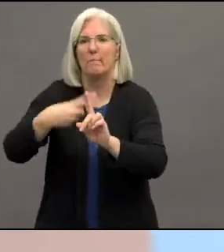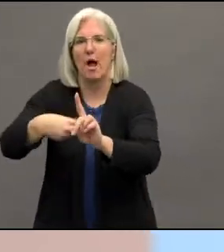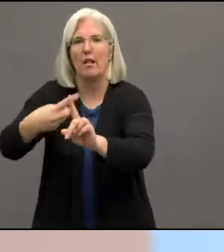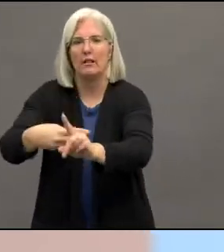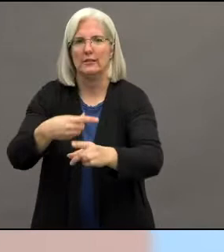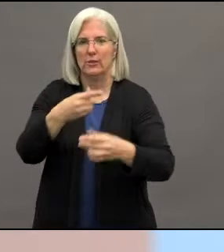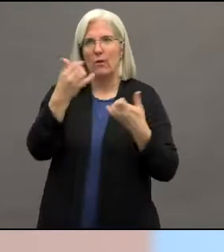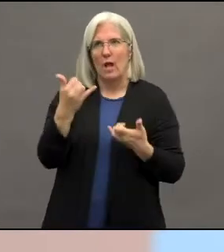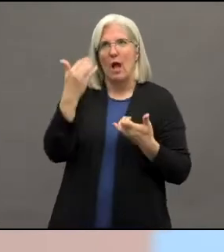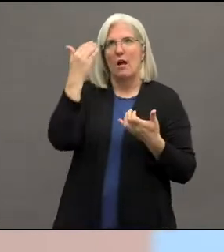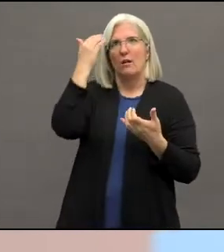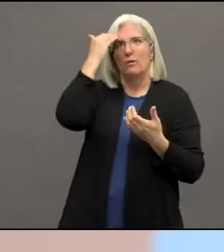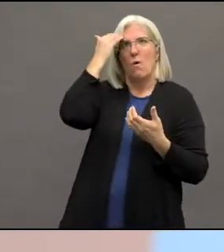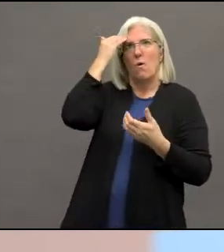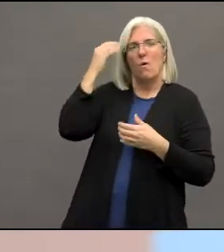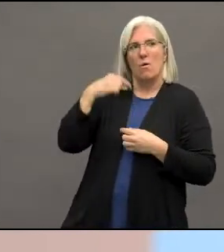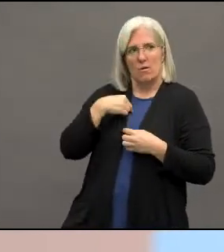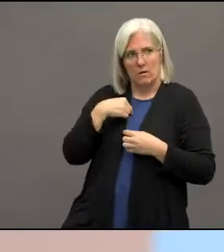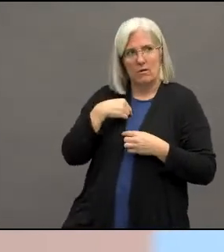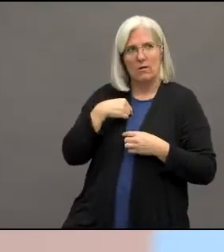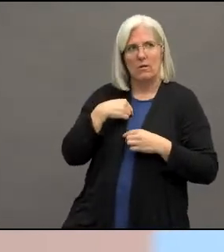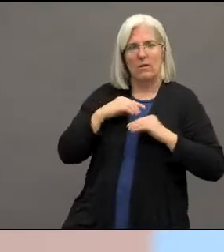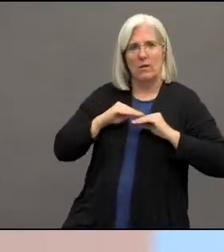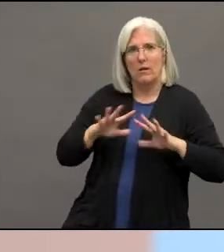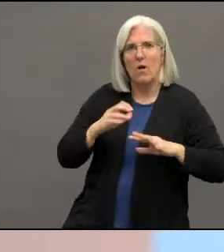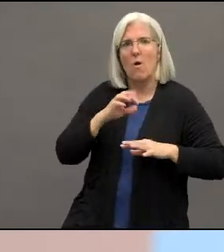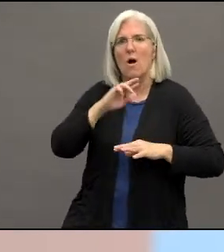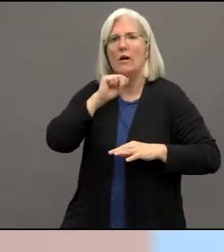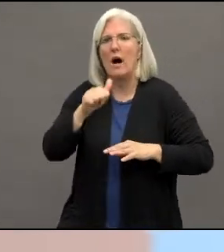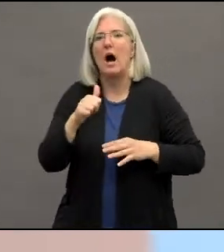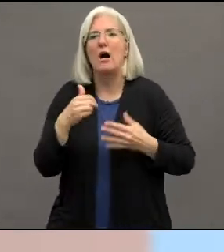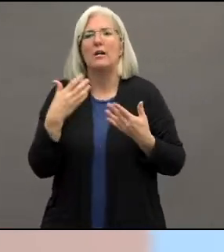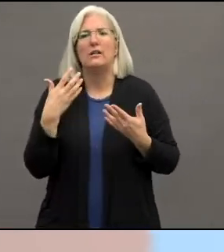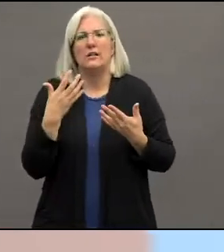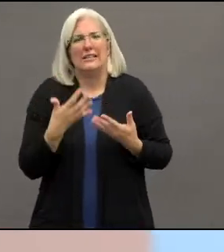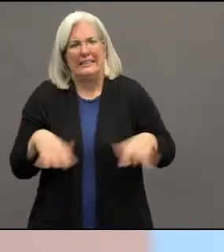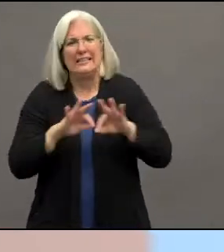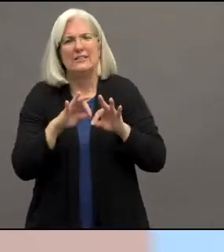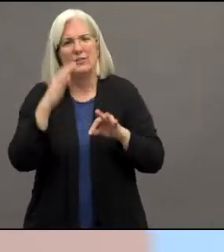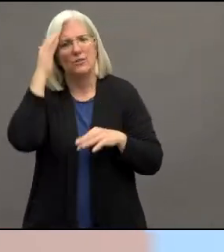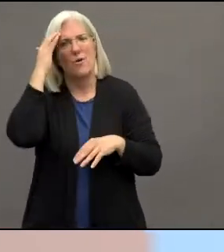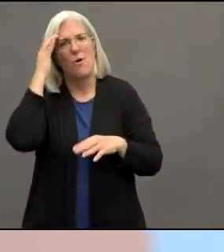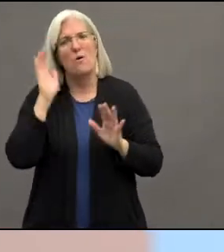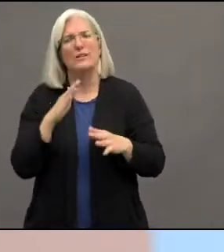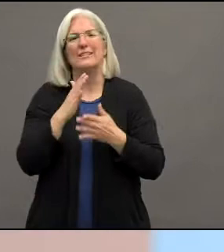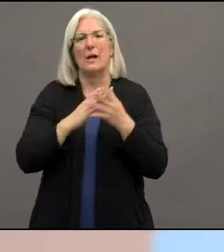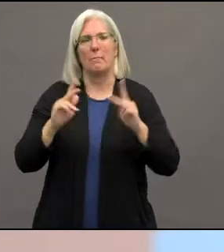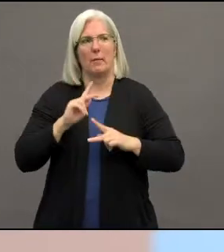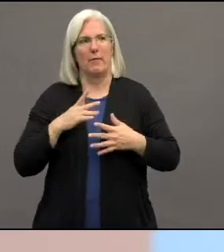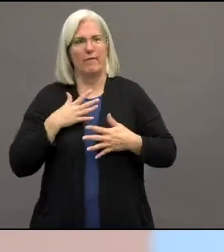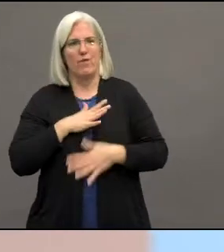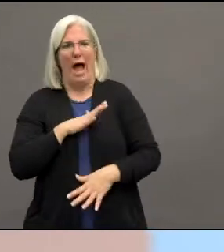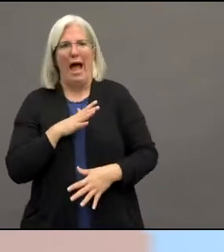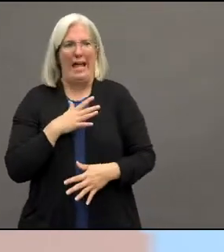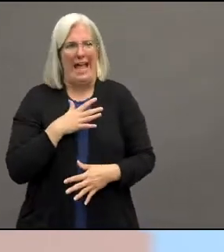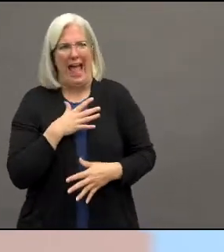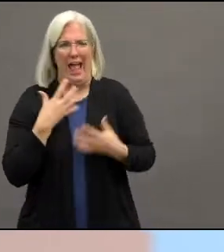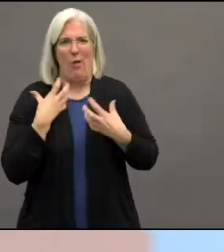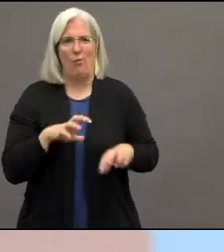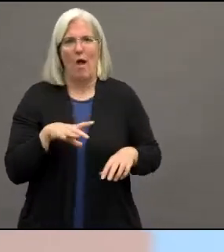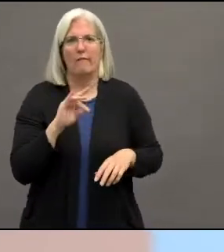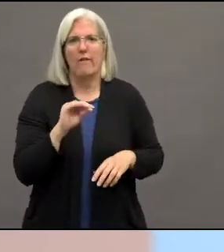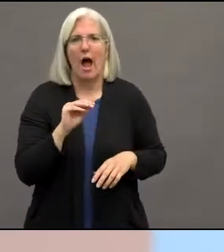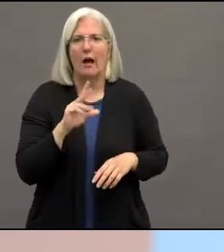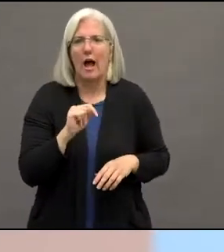to. Many people are afraid. We are hearing and getting feedback from our community letting us know that they're afraid